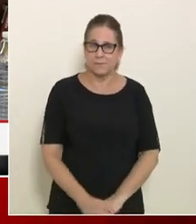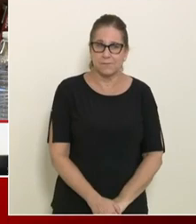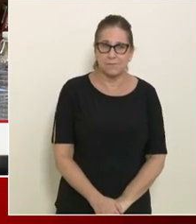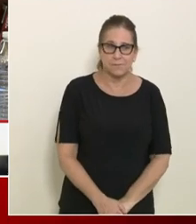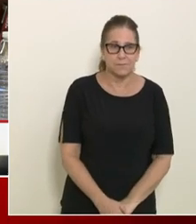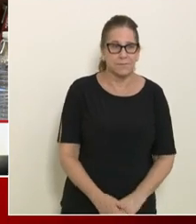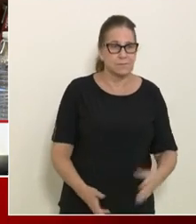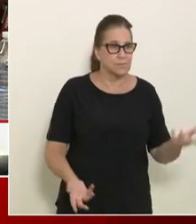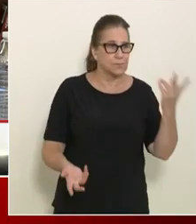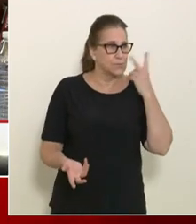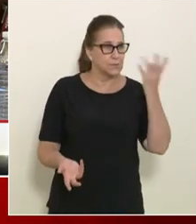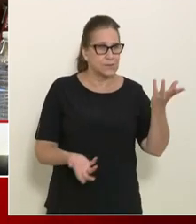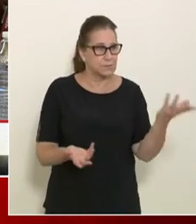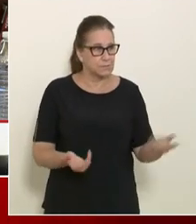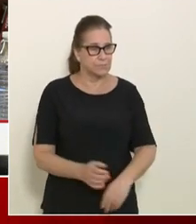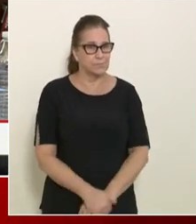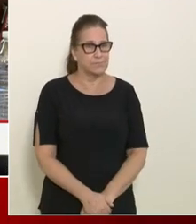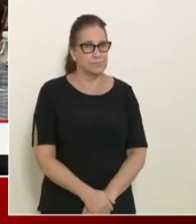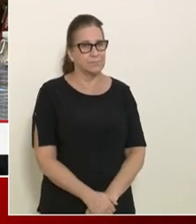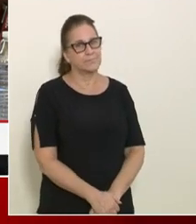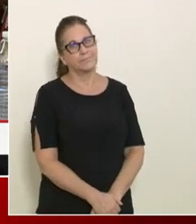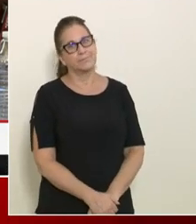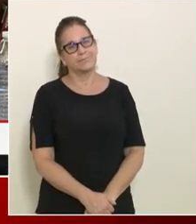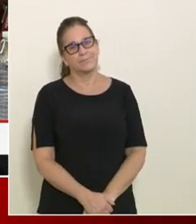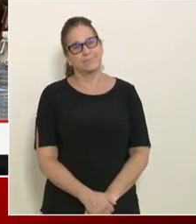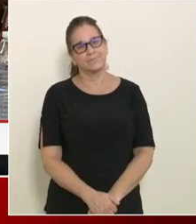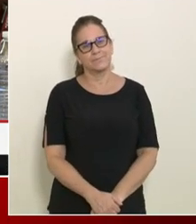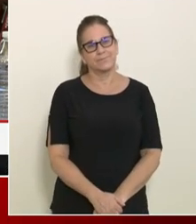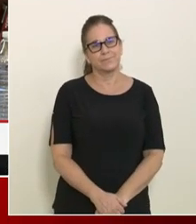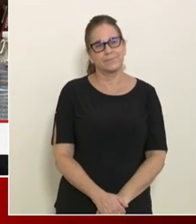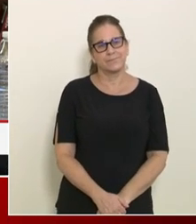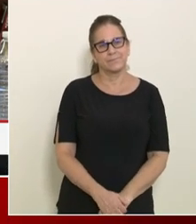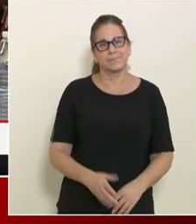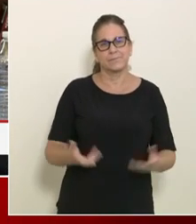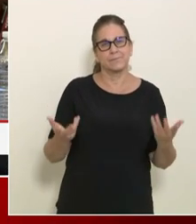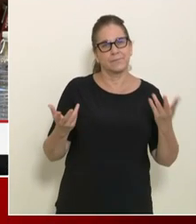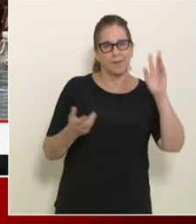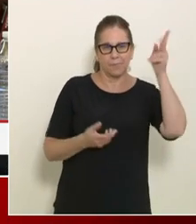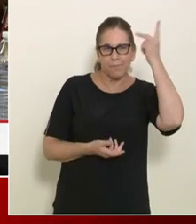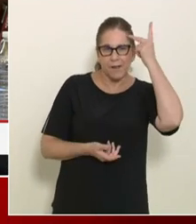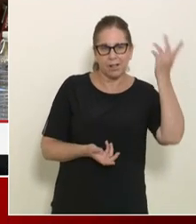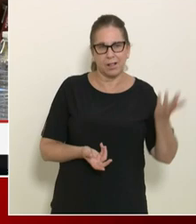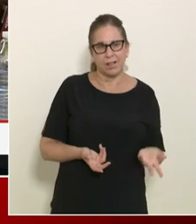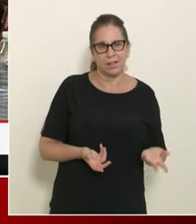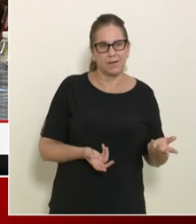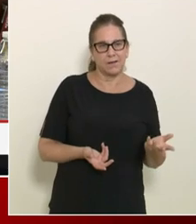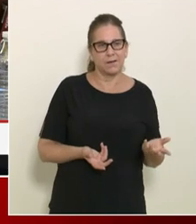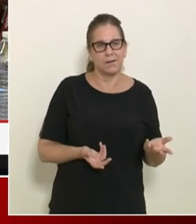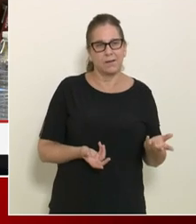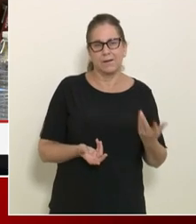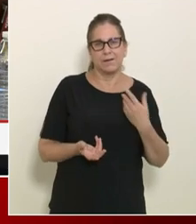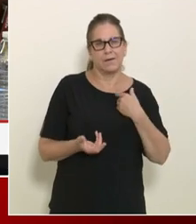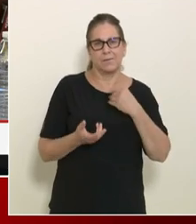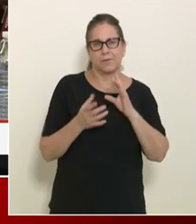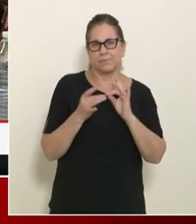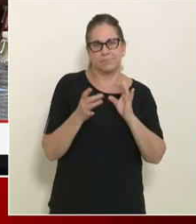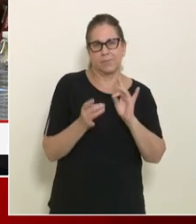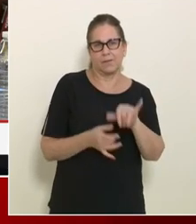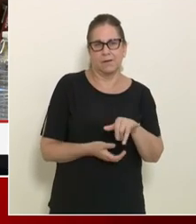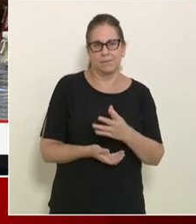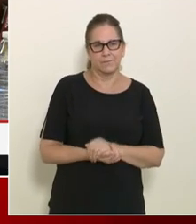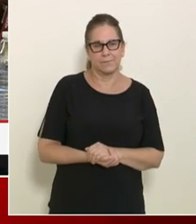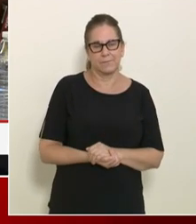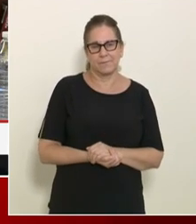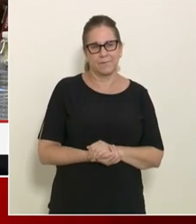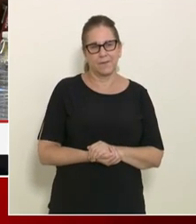seen so far? Well, since they're largely political, Tom, I'm going to stay away from those tonight. The thing